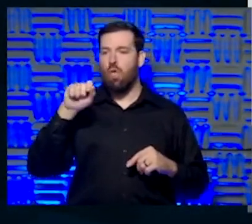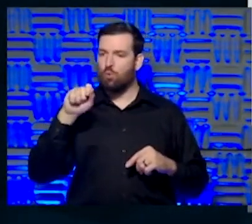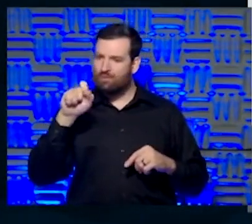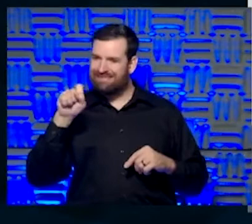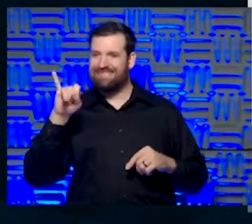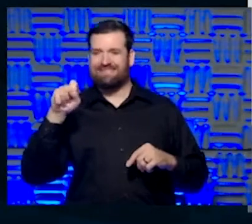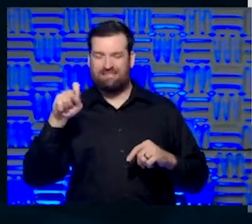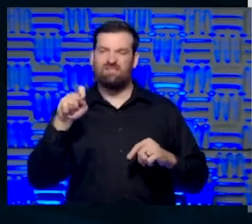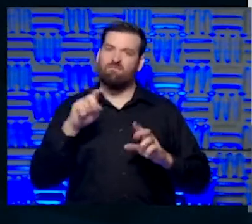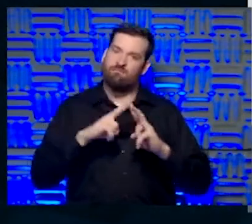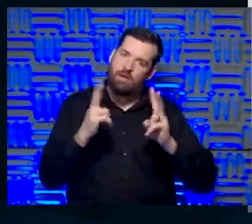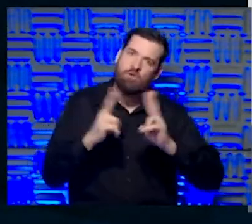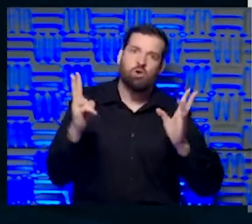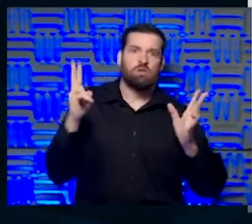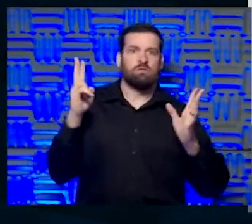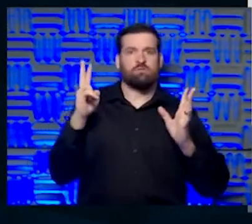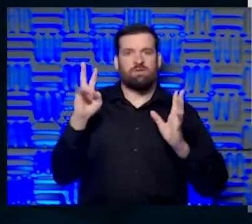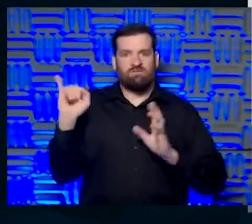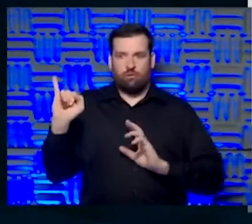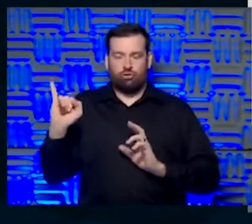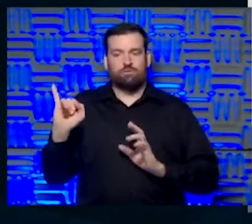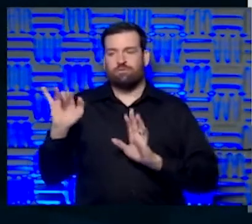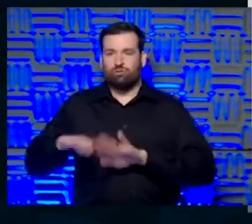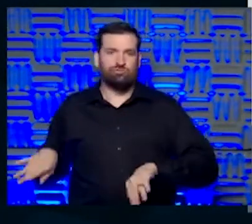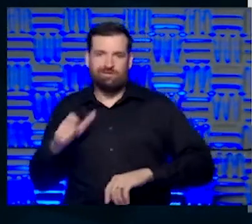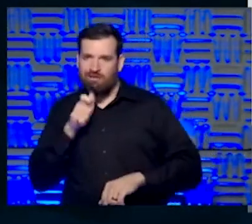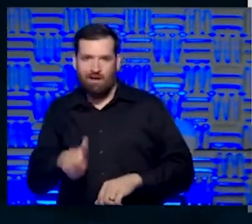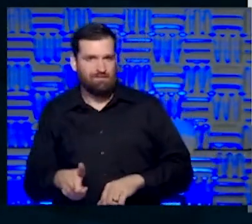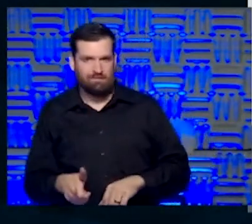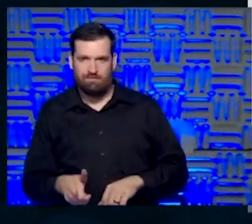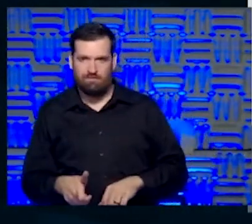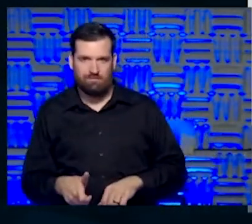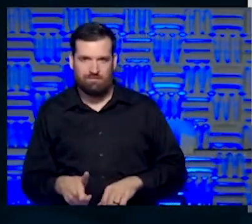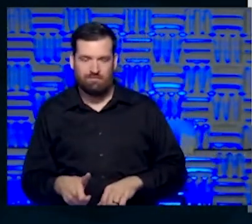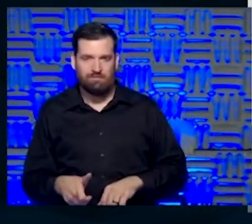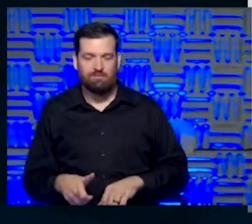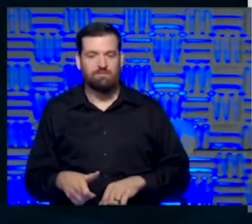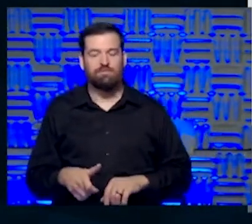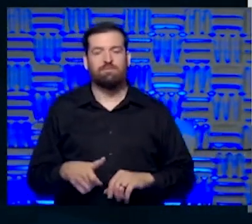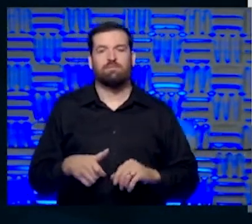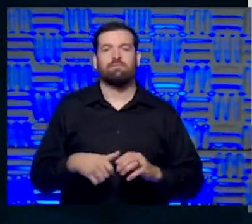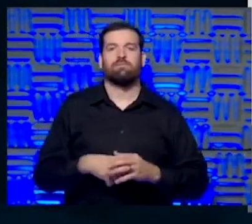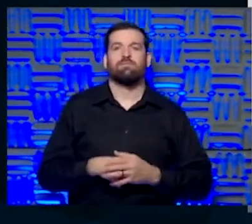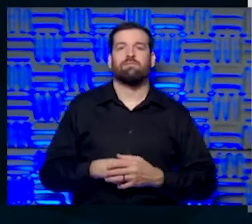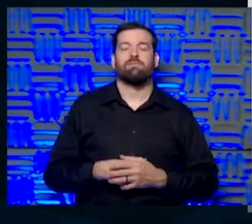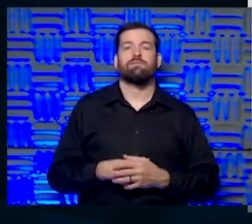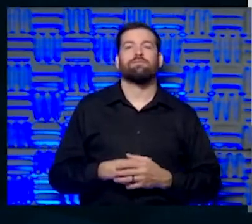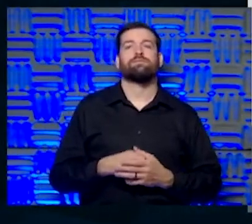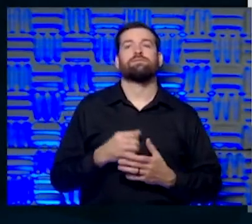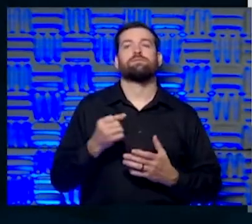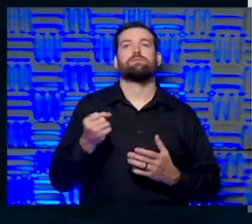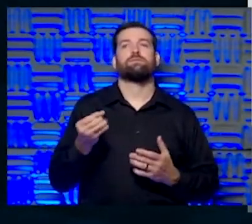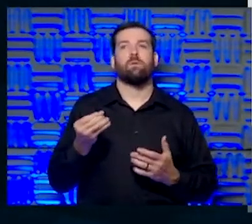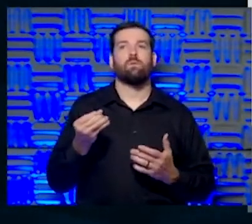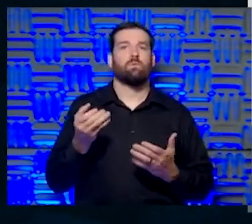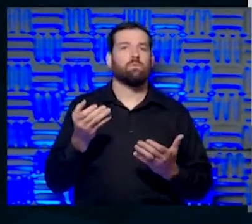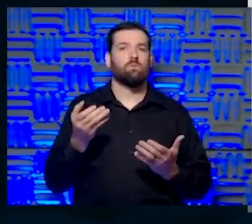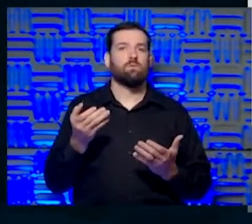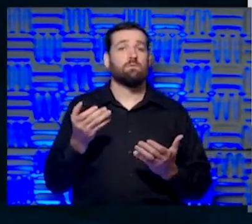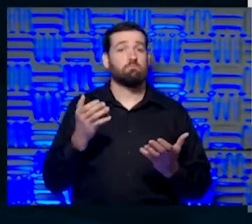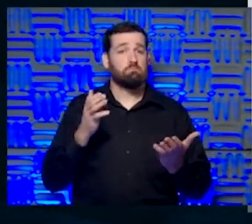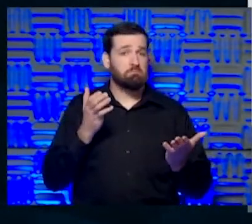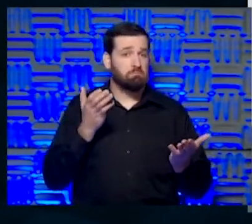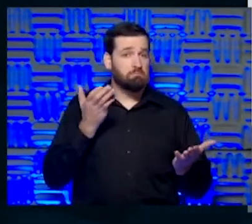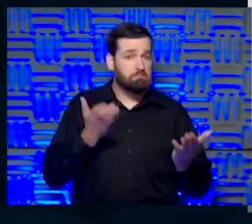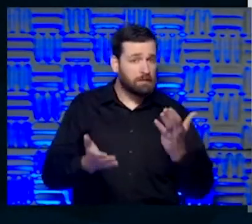and children are generally not, when they're young, very infectious with tuberculosis. So it may be